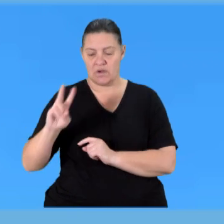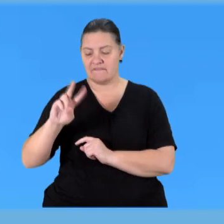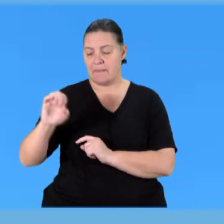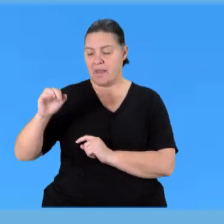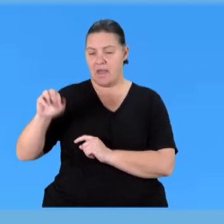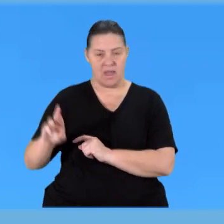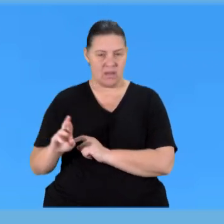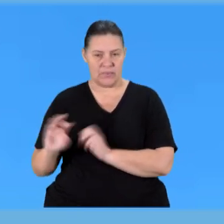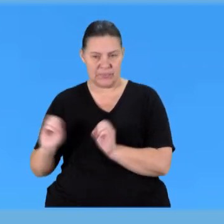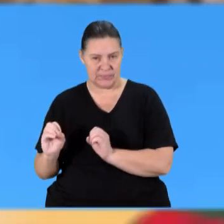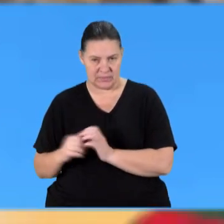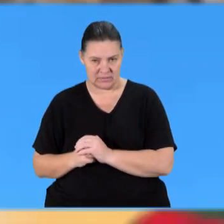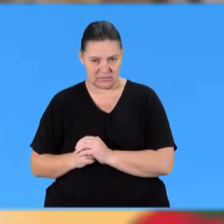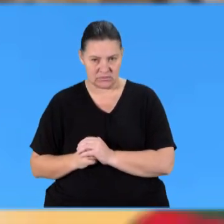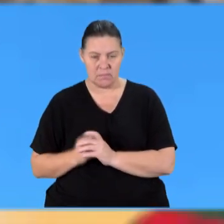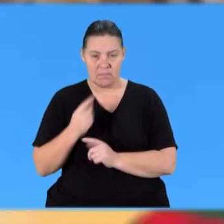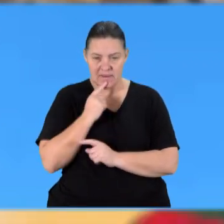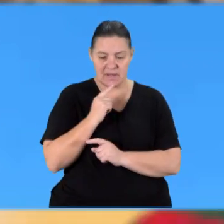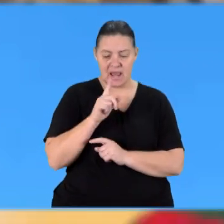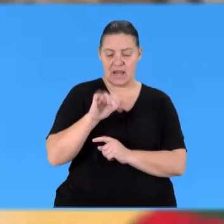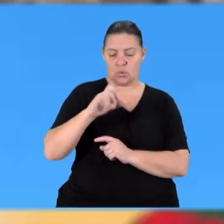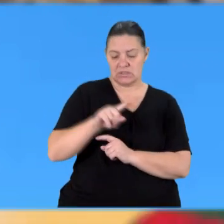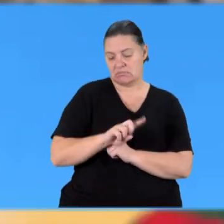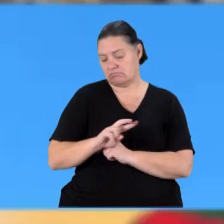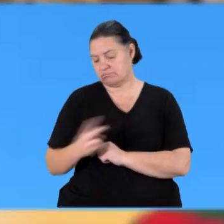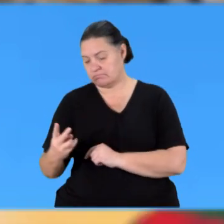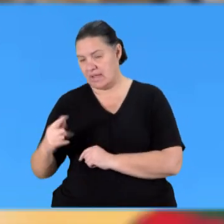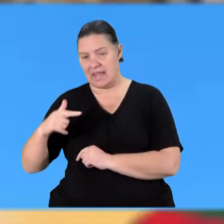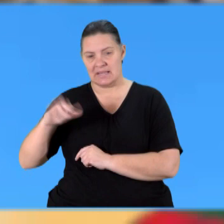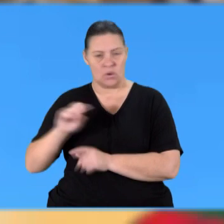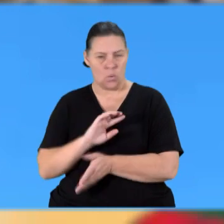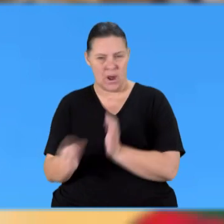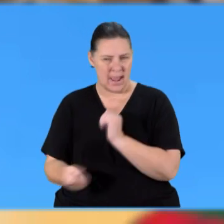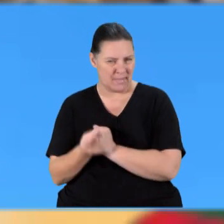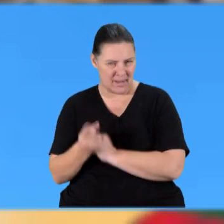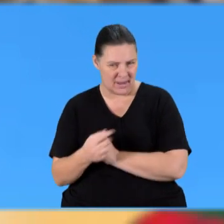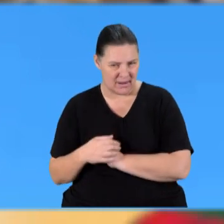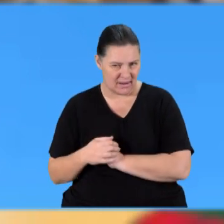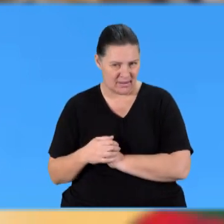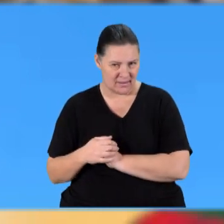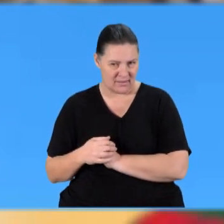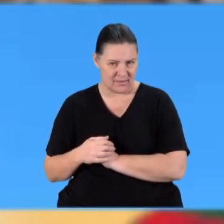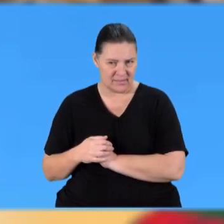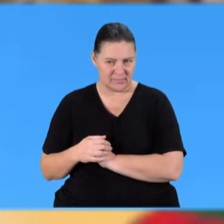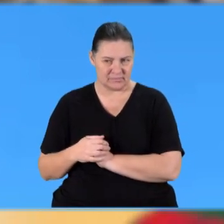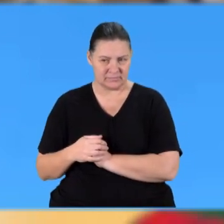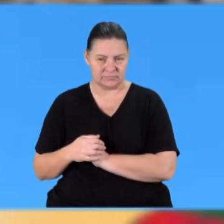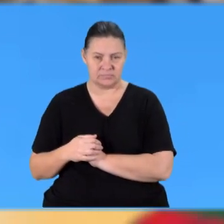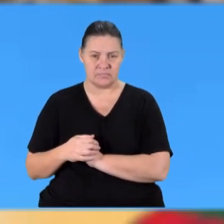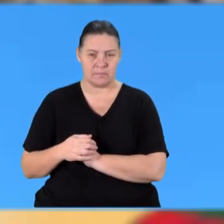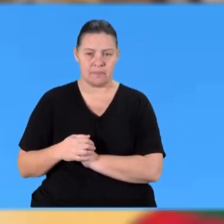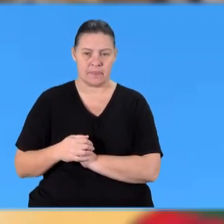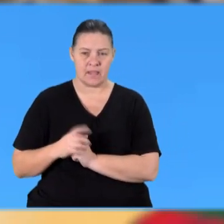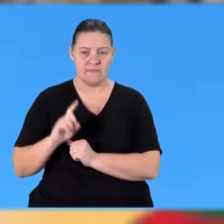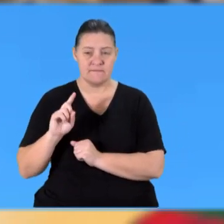that moving from a liquid into vapor, that's now liquid to gas. Now, what is happening there? What is happening there?